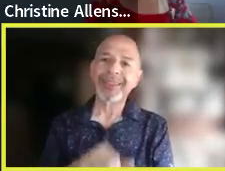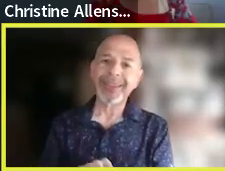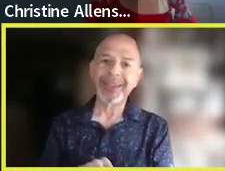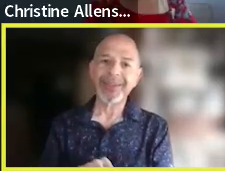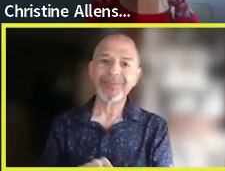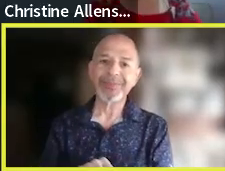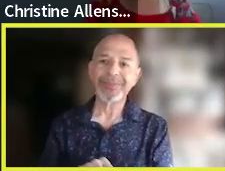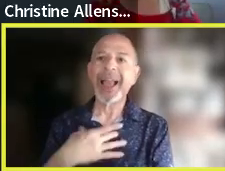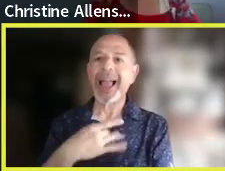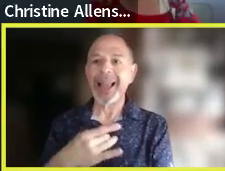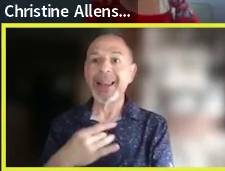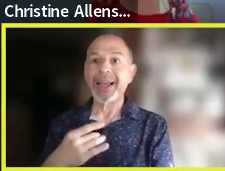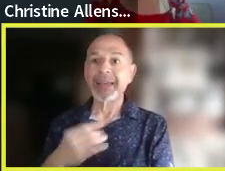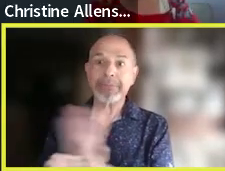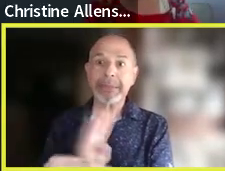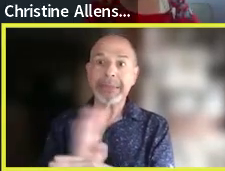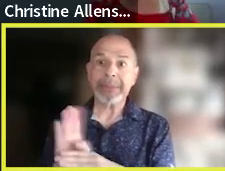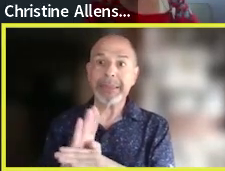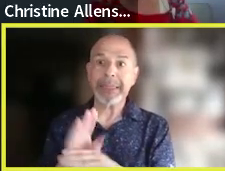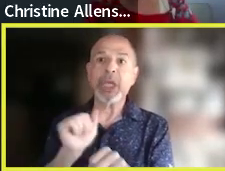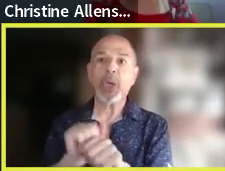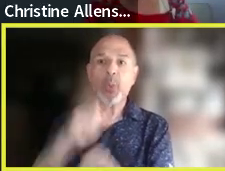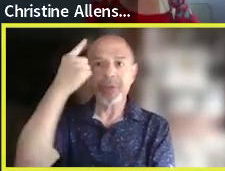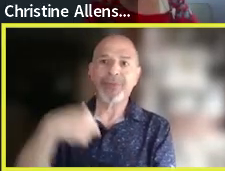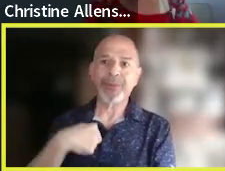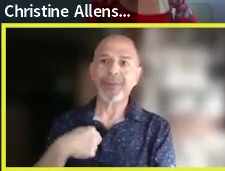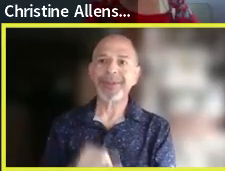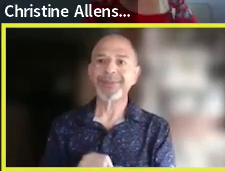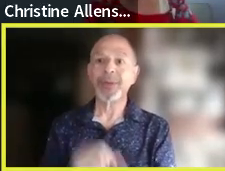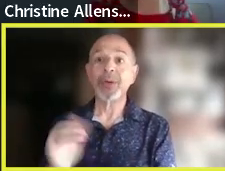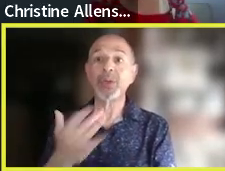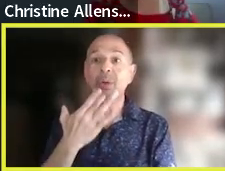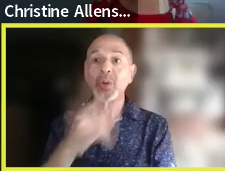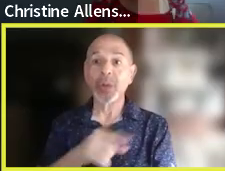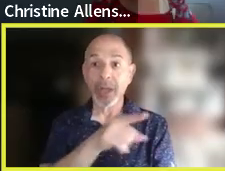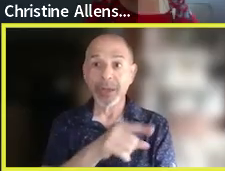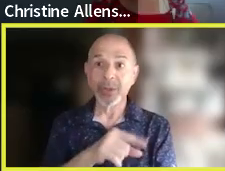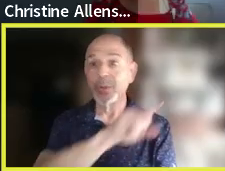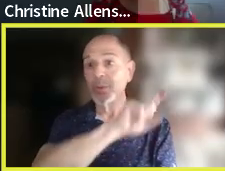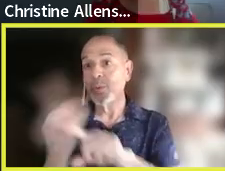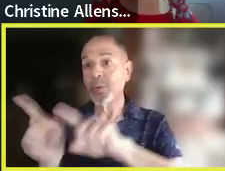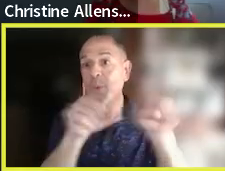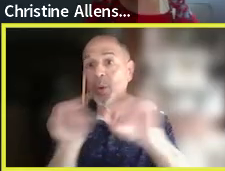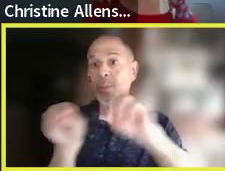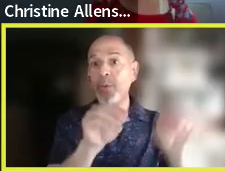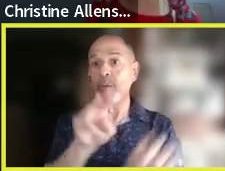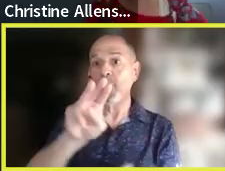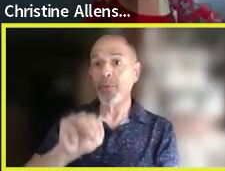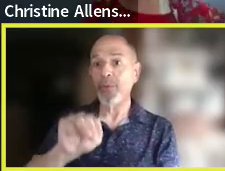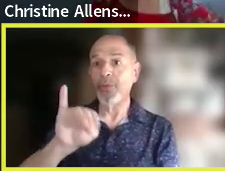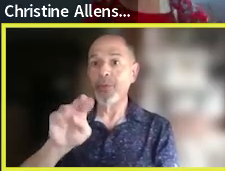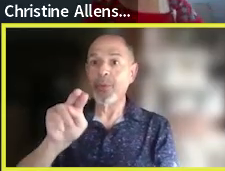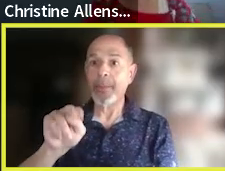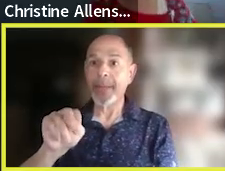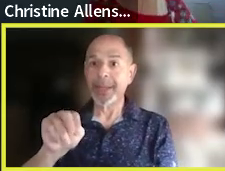being busy, so it works for me. And good luck to you when you head out to Minnesota in a Yes, couple